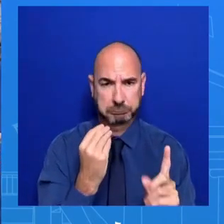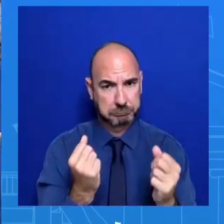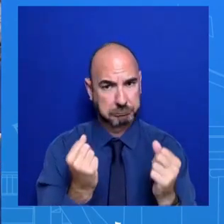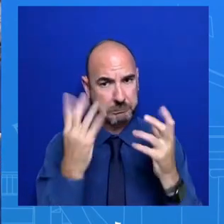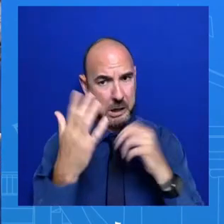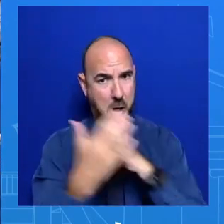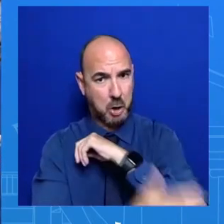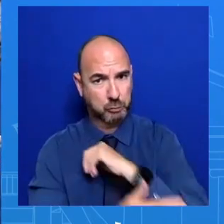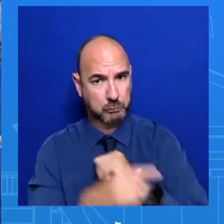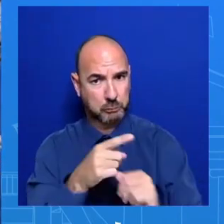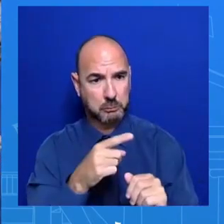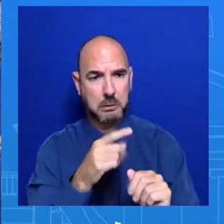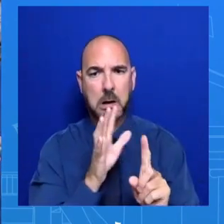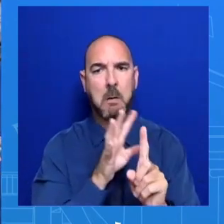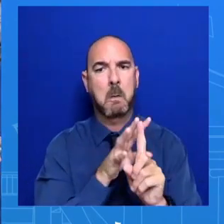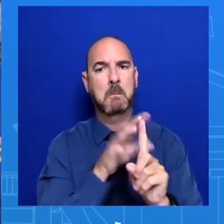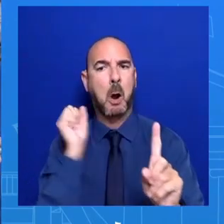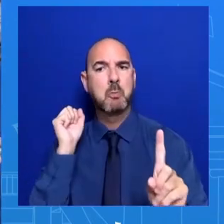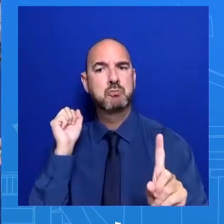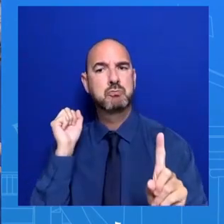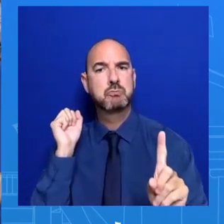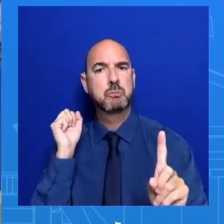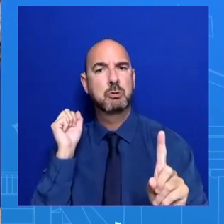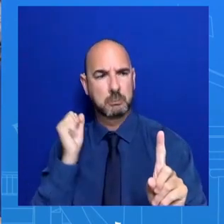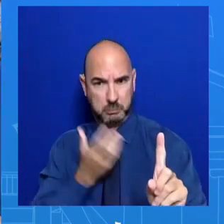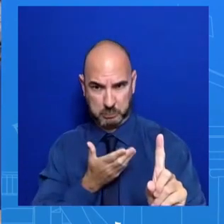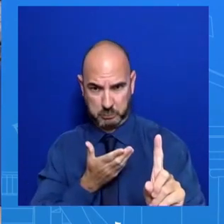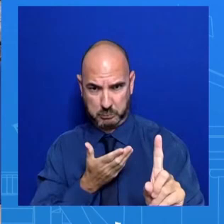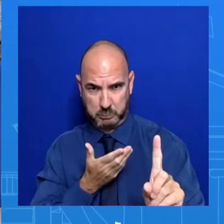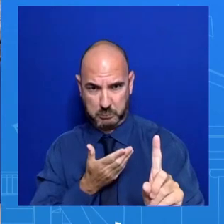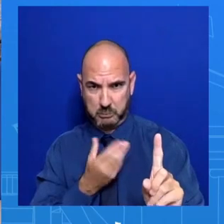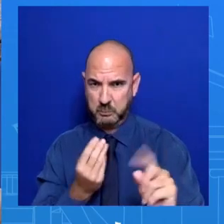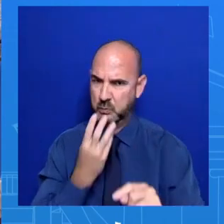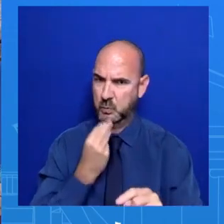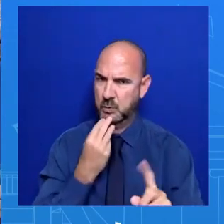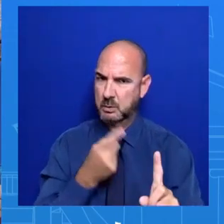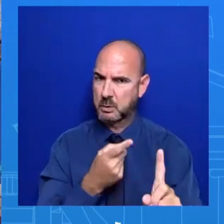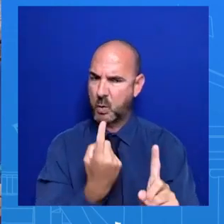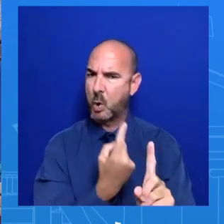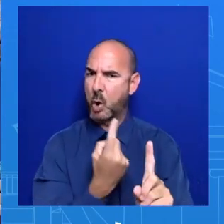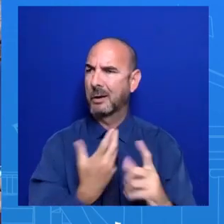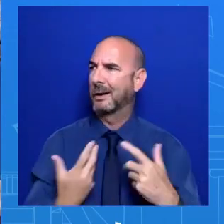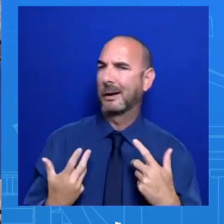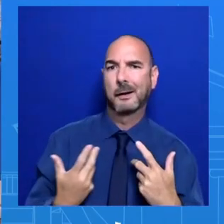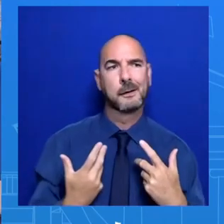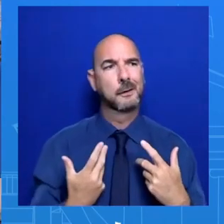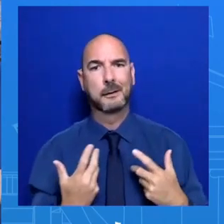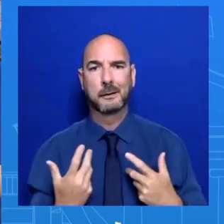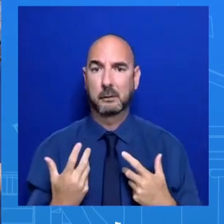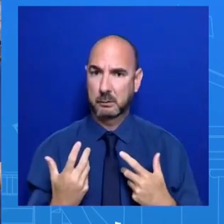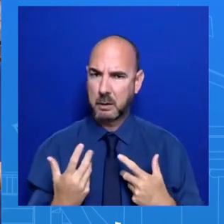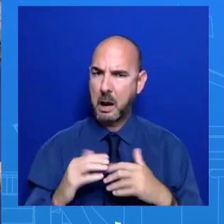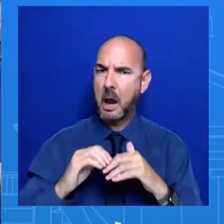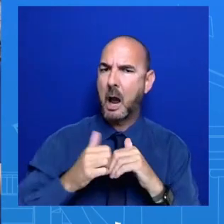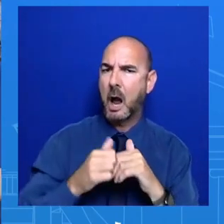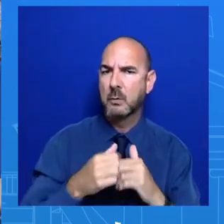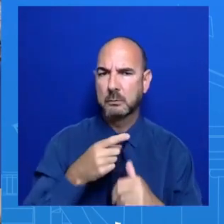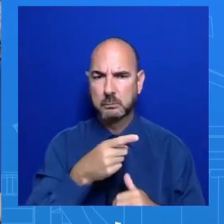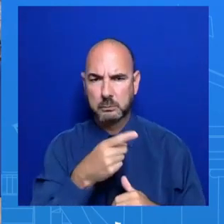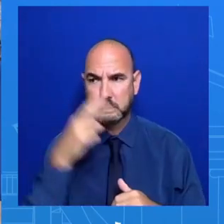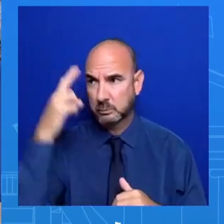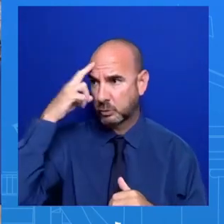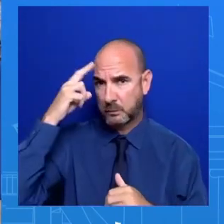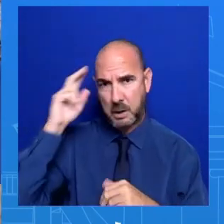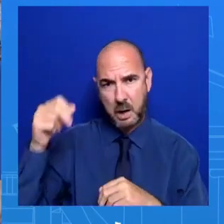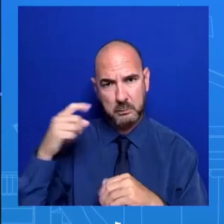what does this also mean for, any deal, any Saudi deal to recognize this? Israel going forward? I mean, does this diminish the chances